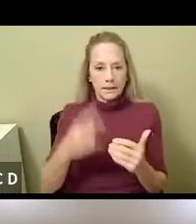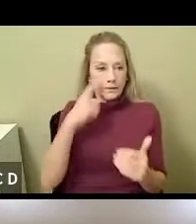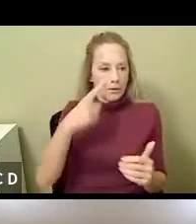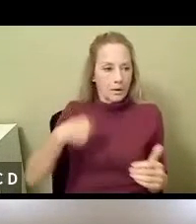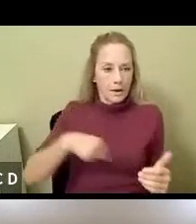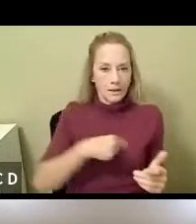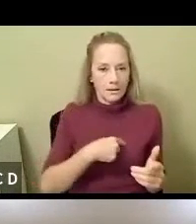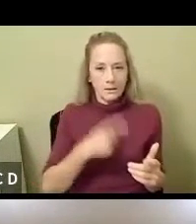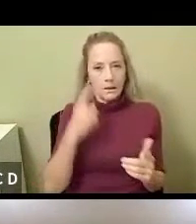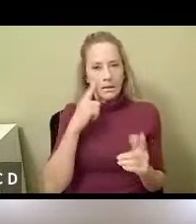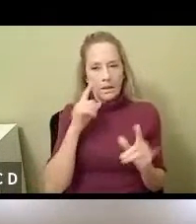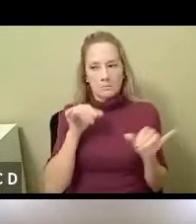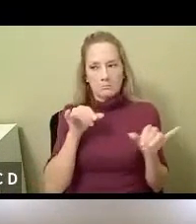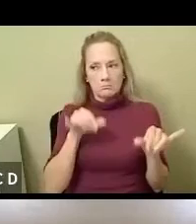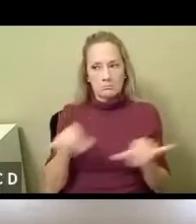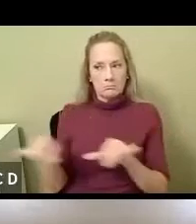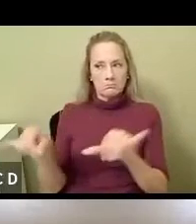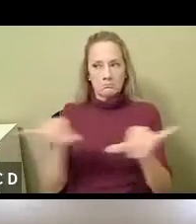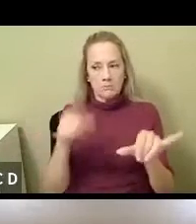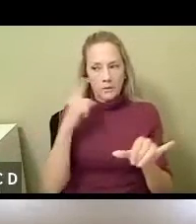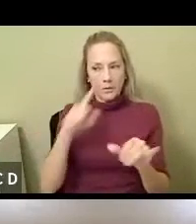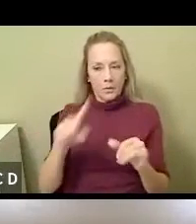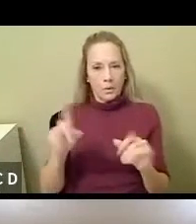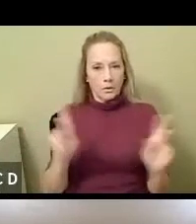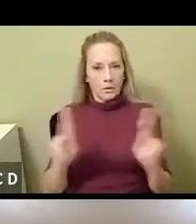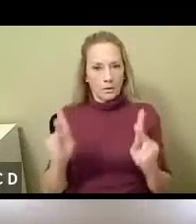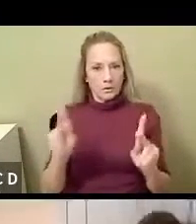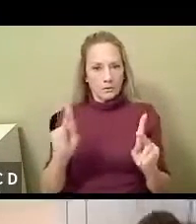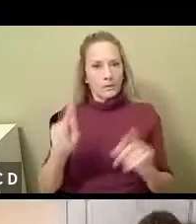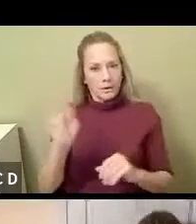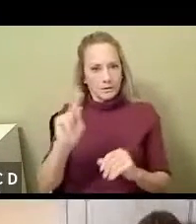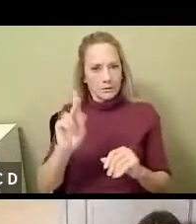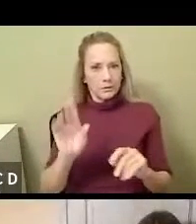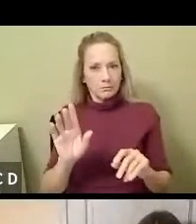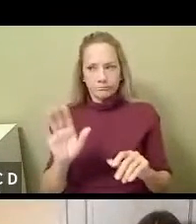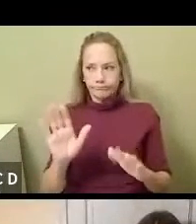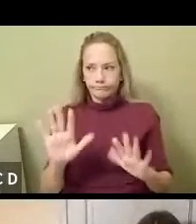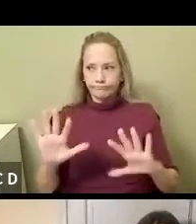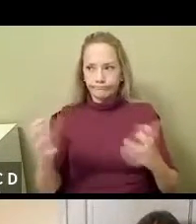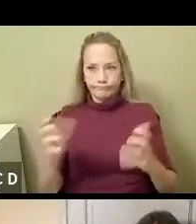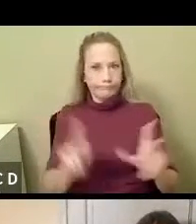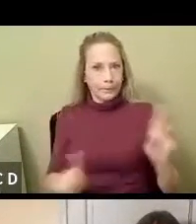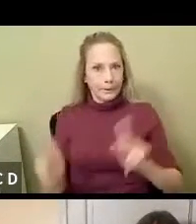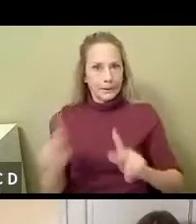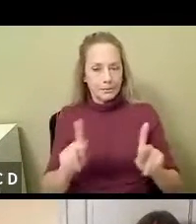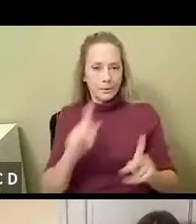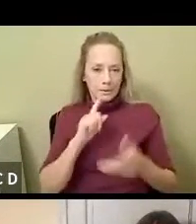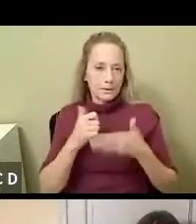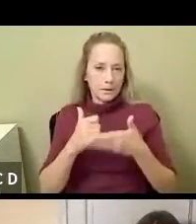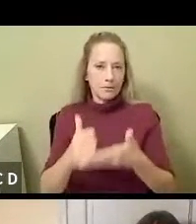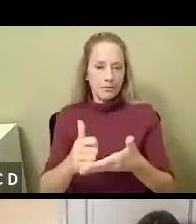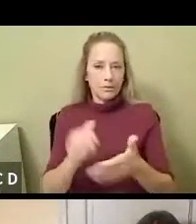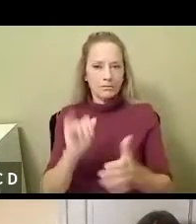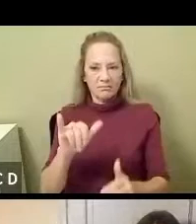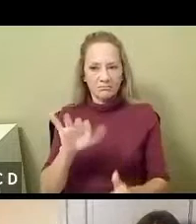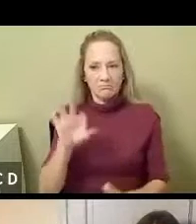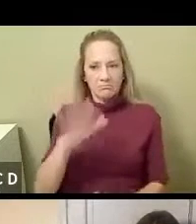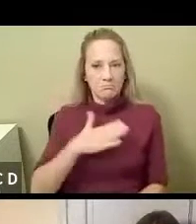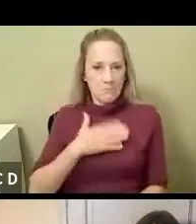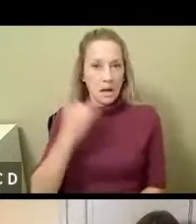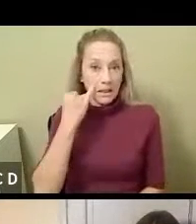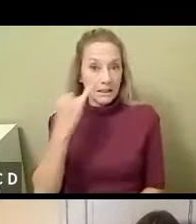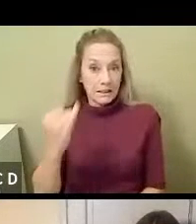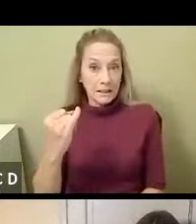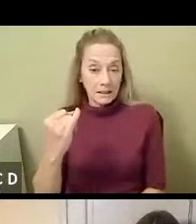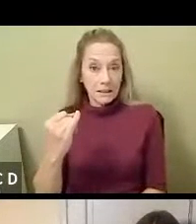think consistency for the community's sake is helpful. So anyway, I'm just throwing that out. We would